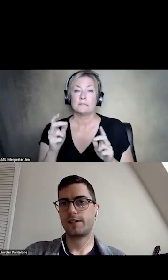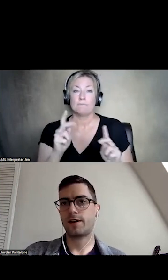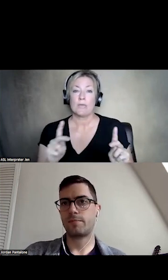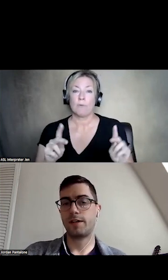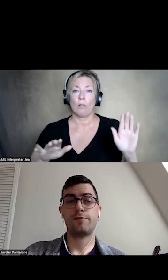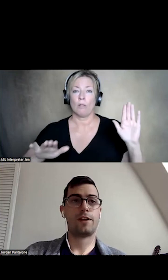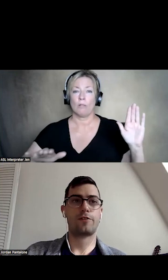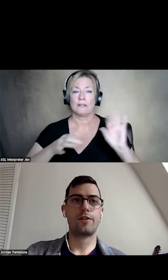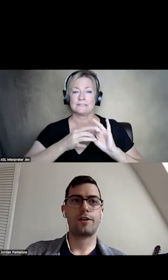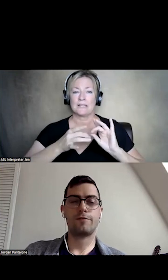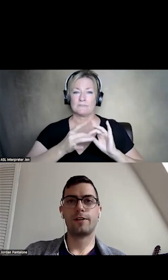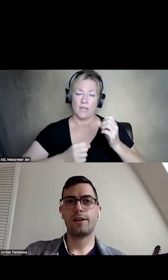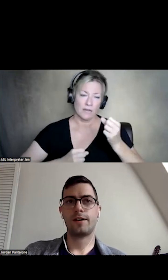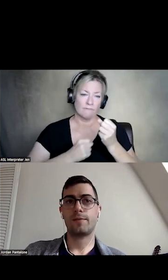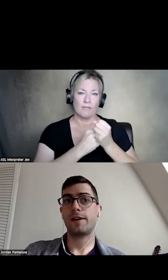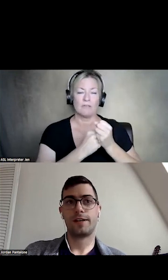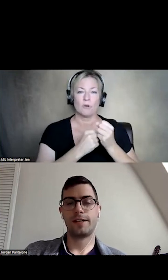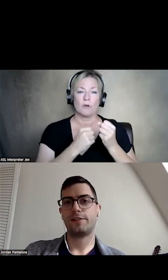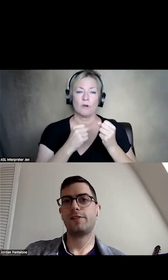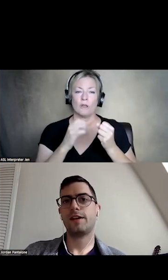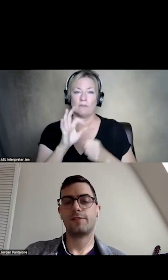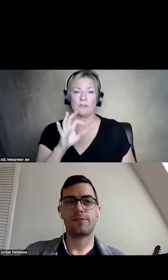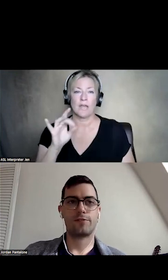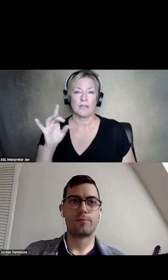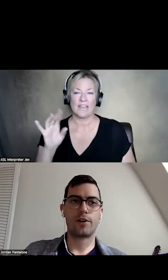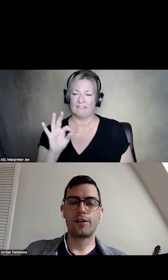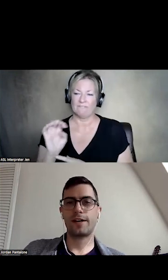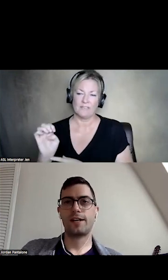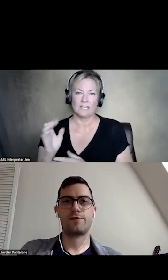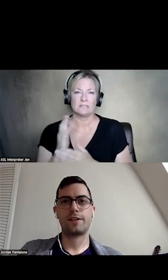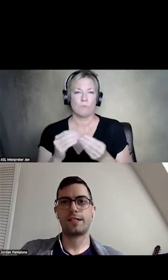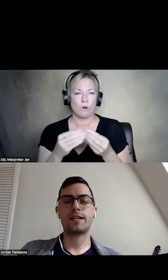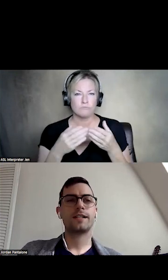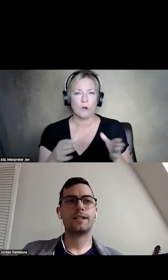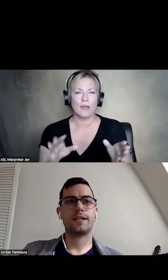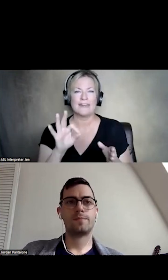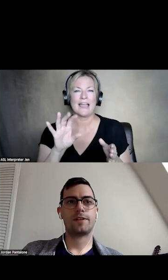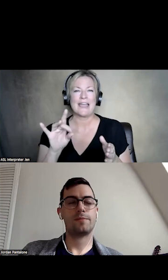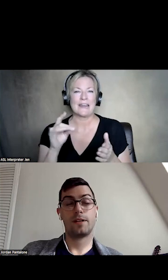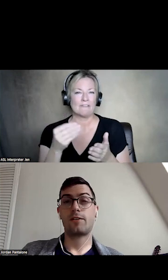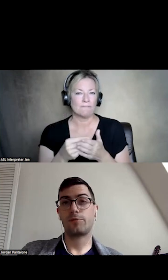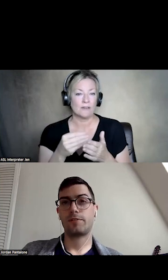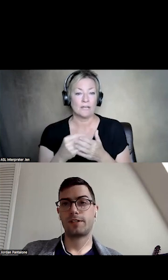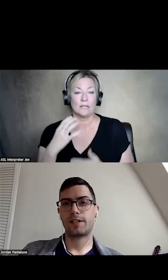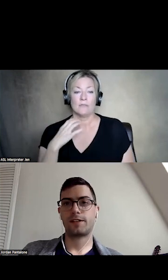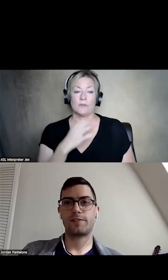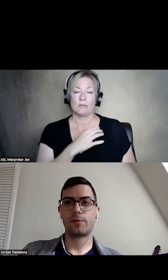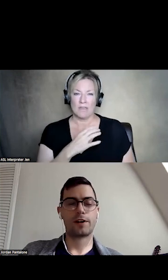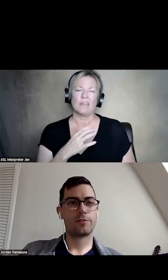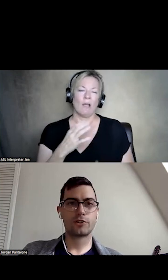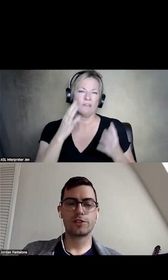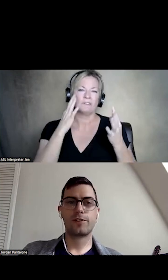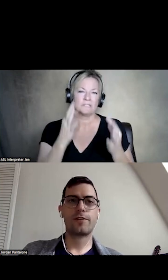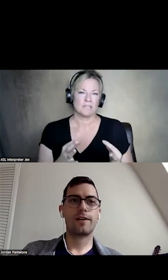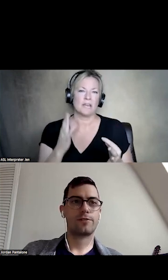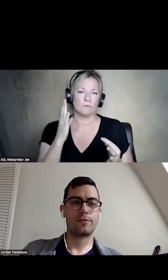testified in favor of a 988 fee and some broader 988 funding. The committee ultimately decided that they were going to go